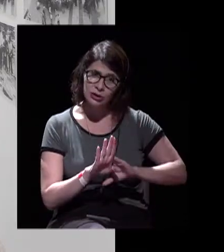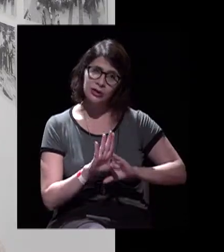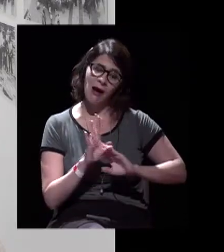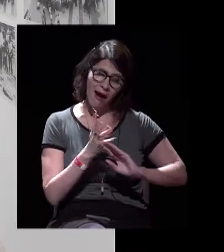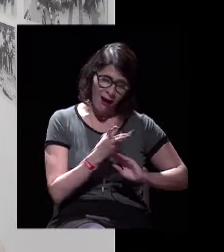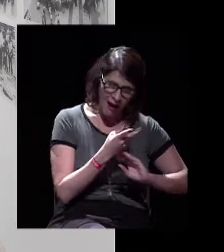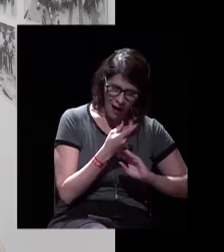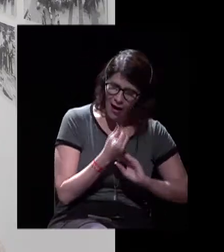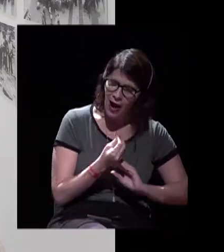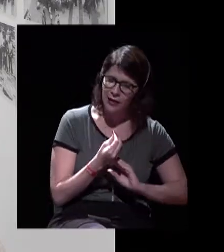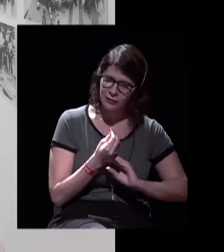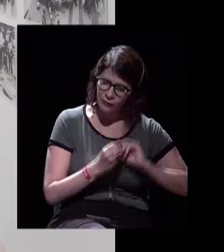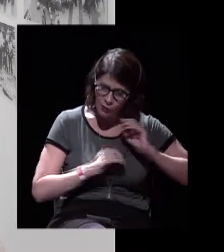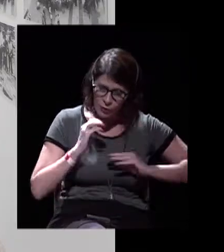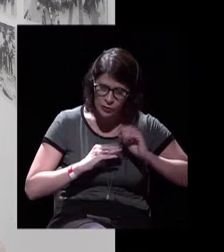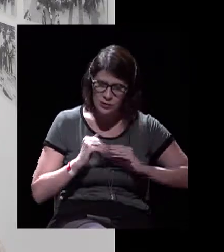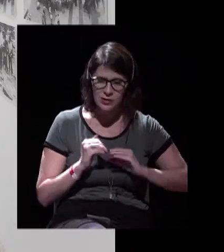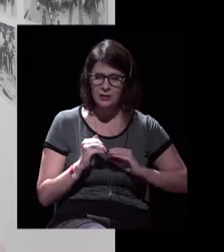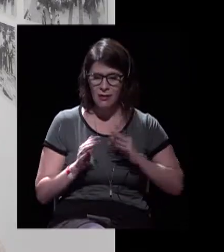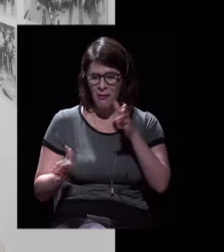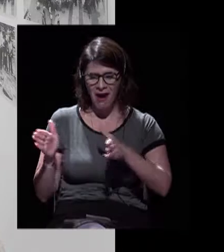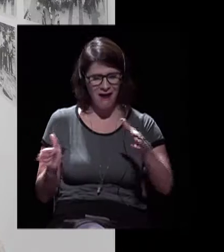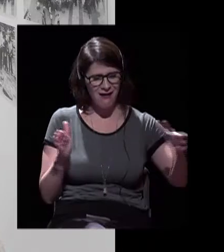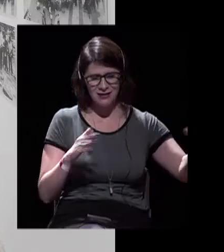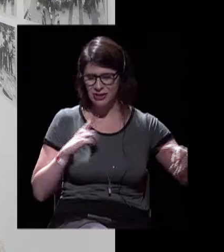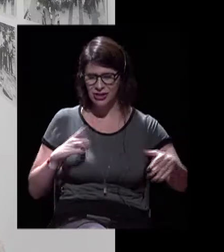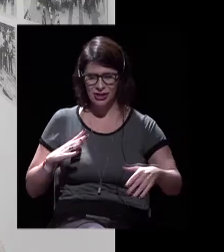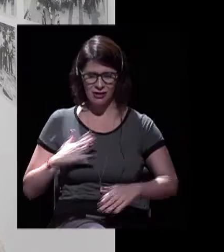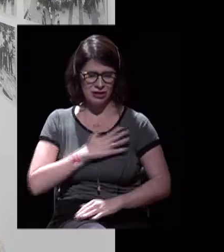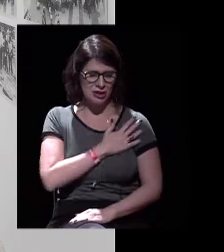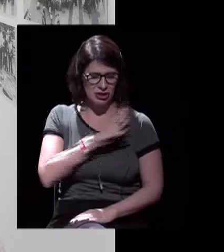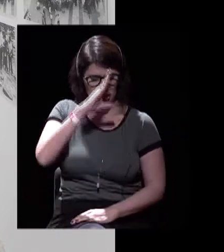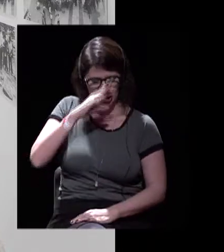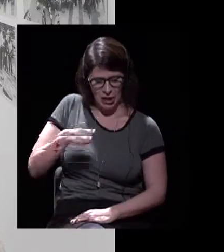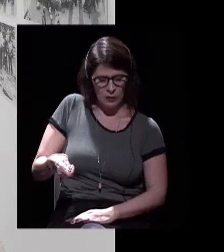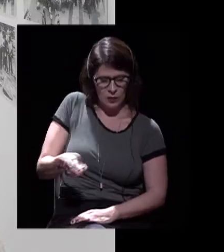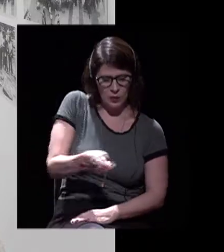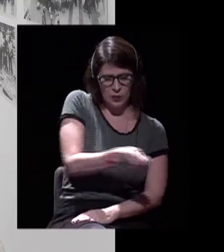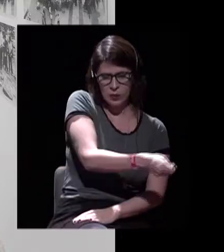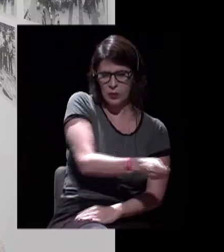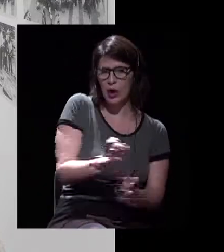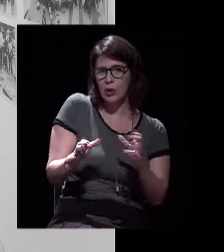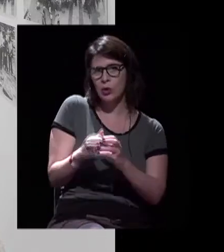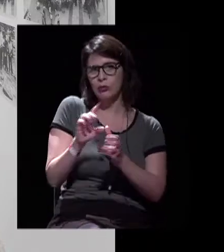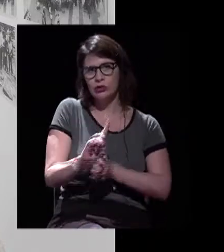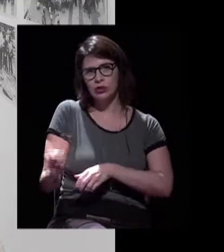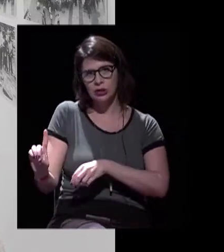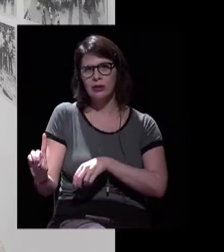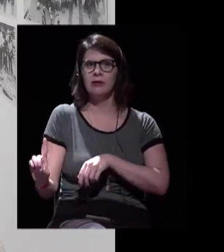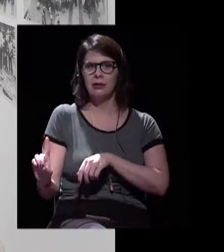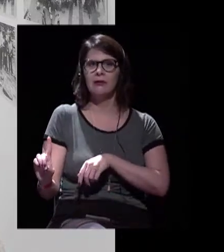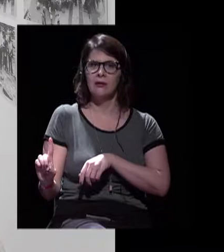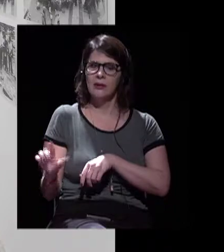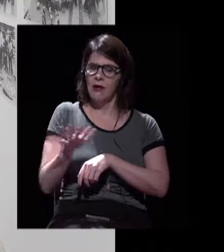throughout many countries in the region between the 1960s and 80s, mainly addressing those of Argentina, Brazil, Chile, and